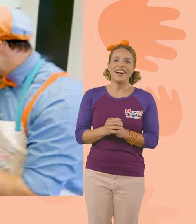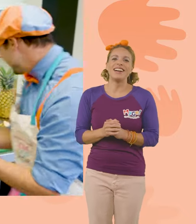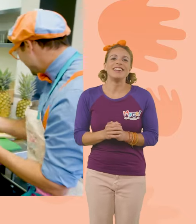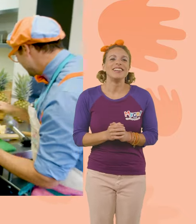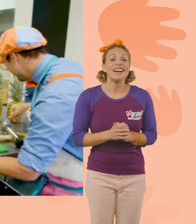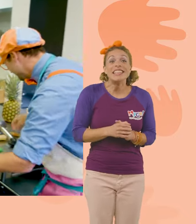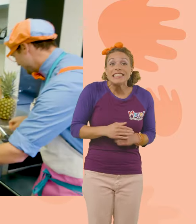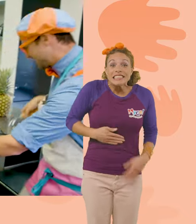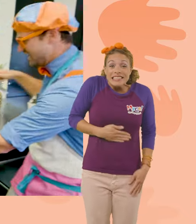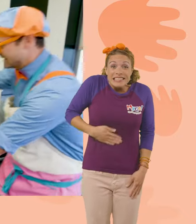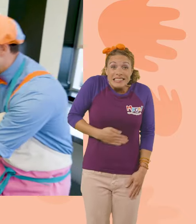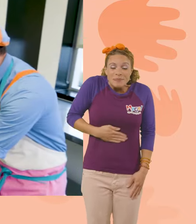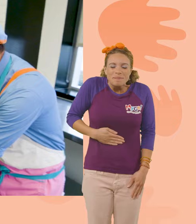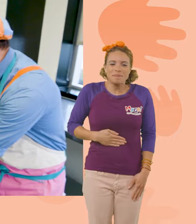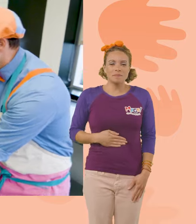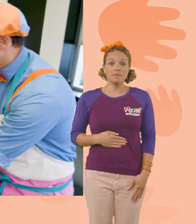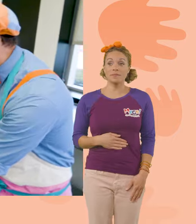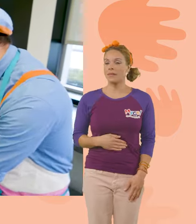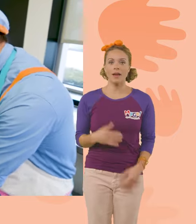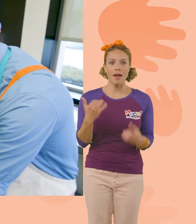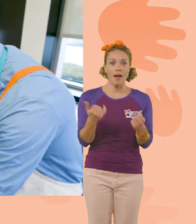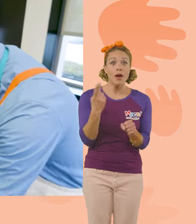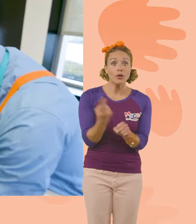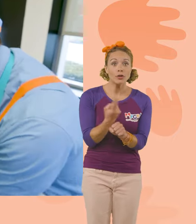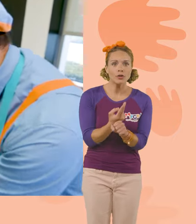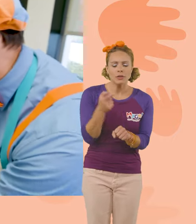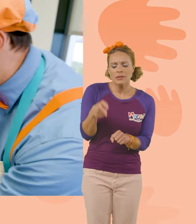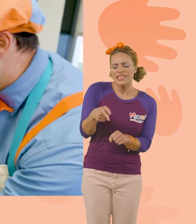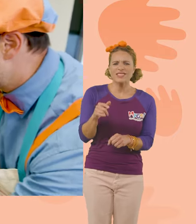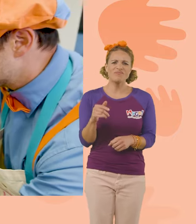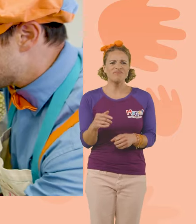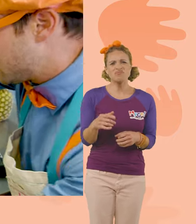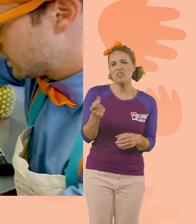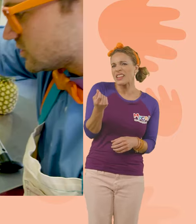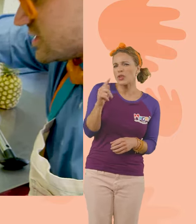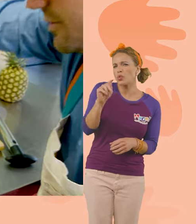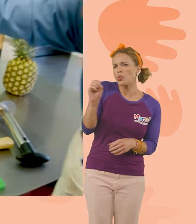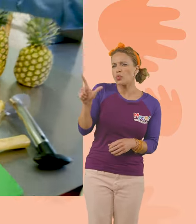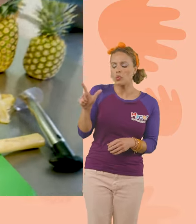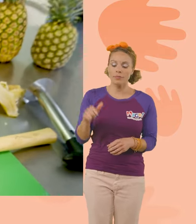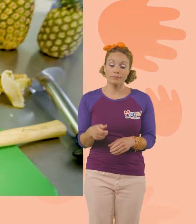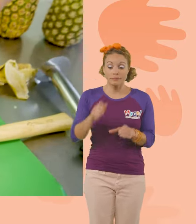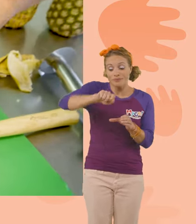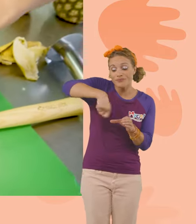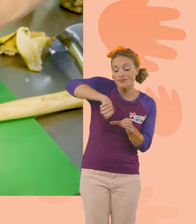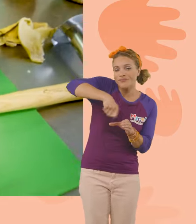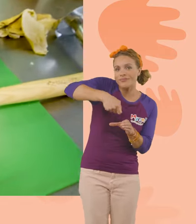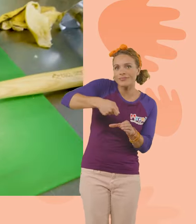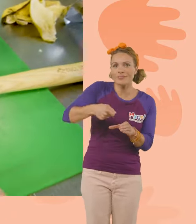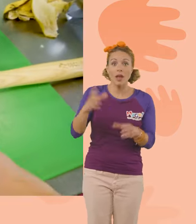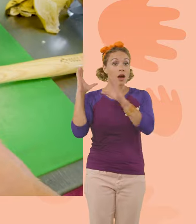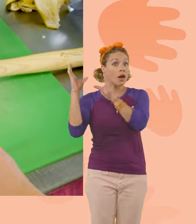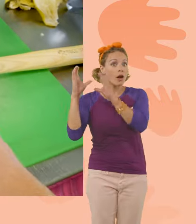Oh, yum. Okay. Use this little coconut device and pull out some of the